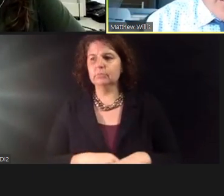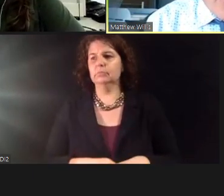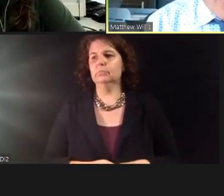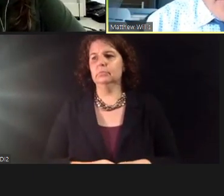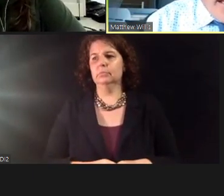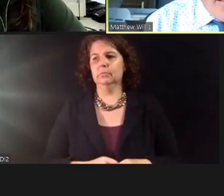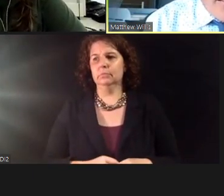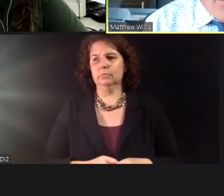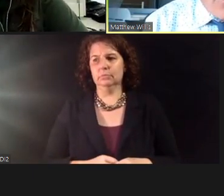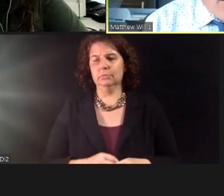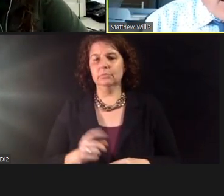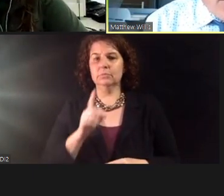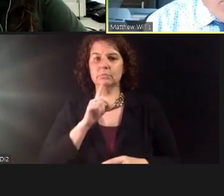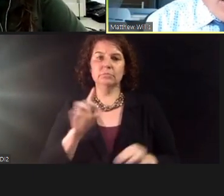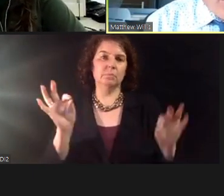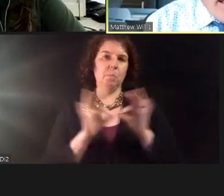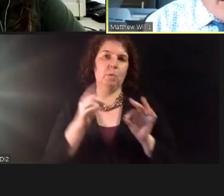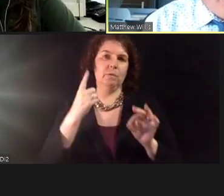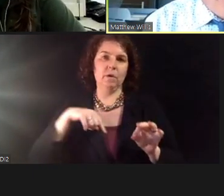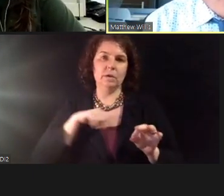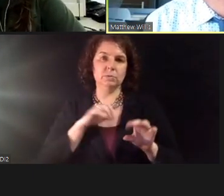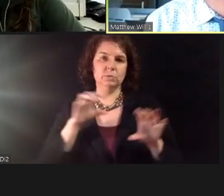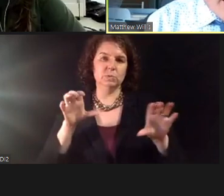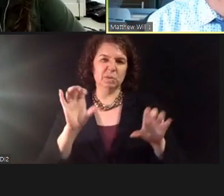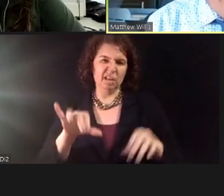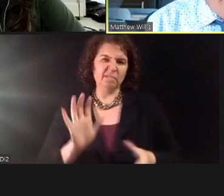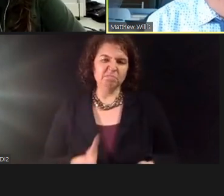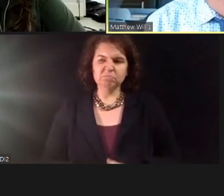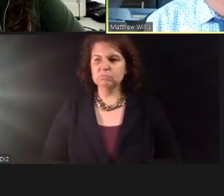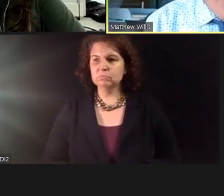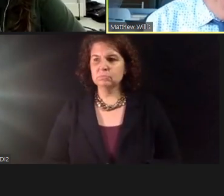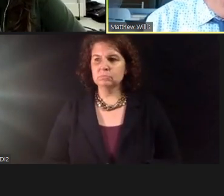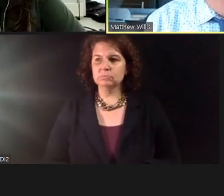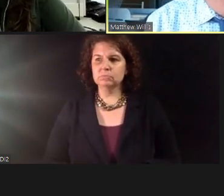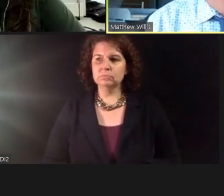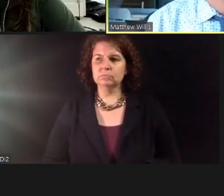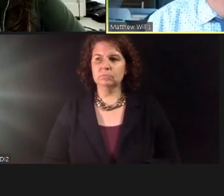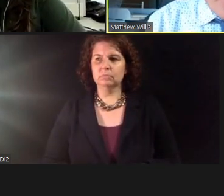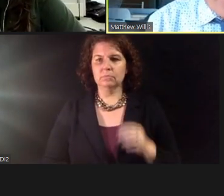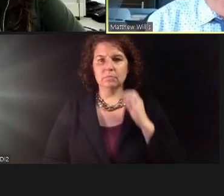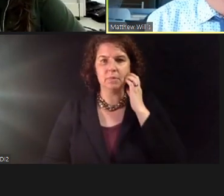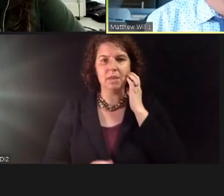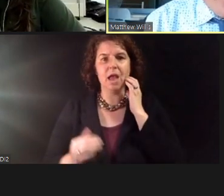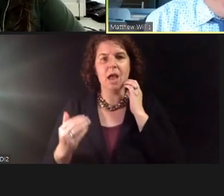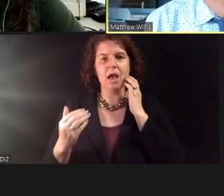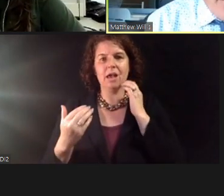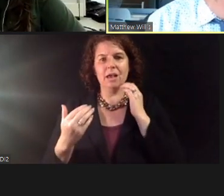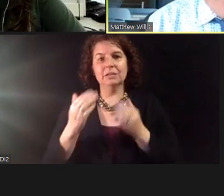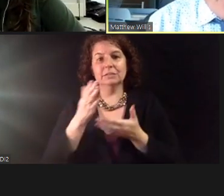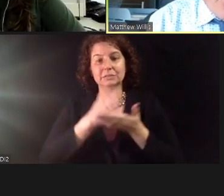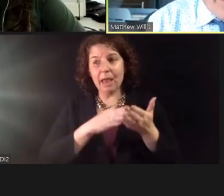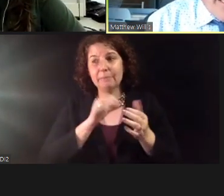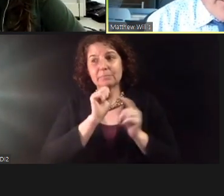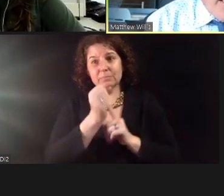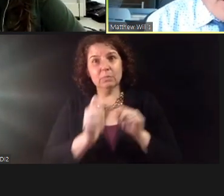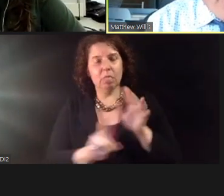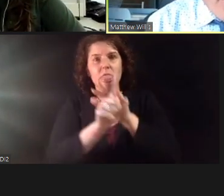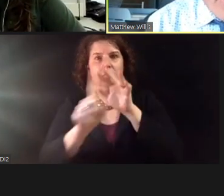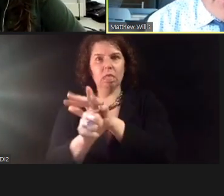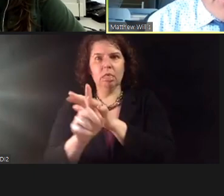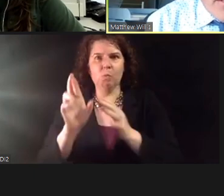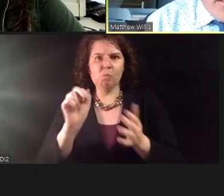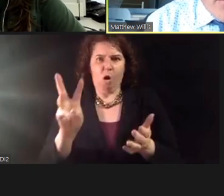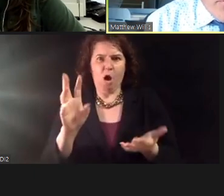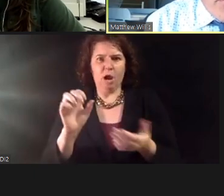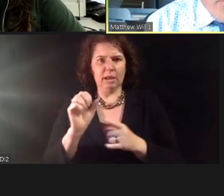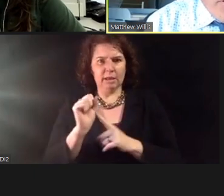us remains our raw case, just the case incidence. The number of new cases per day in Marin County is by far